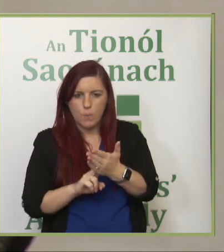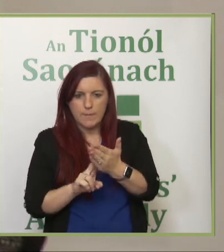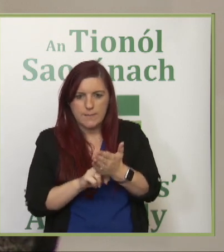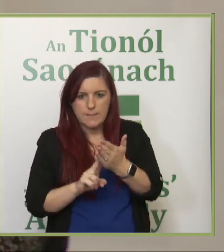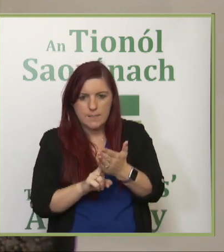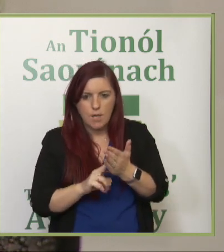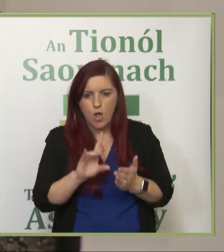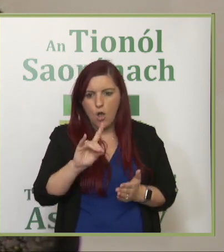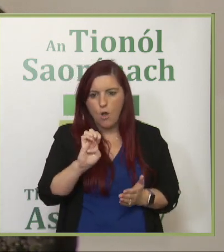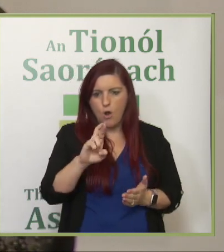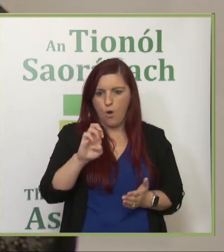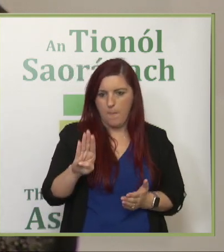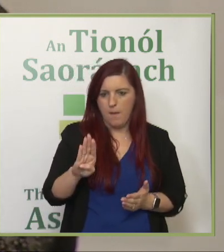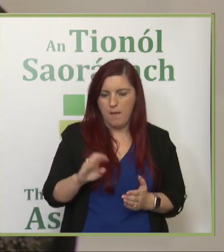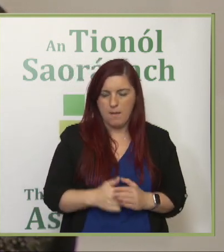of cannabis herb.